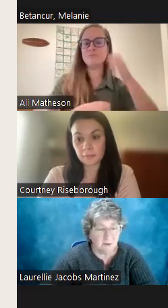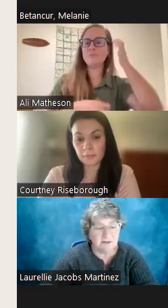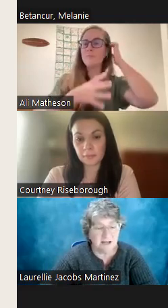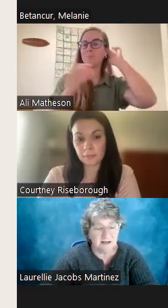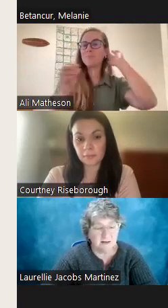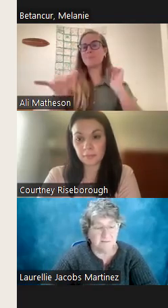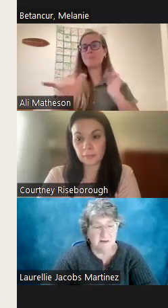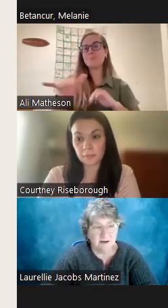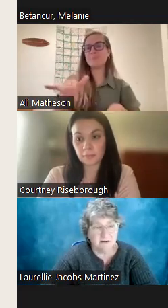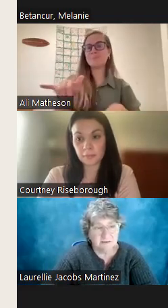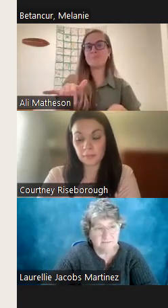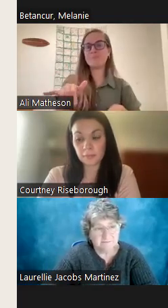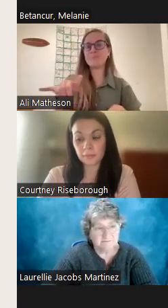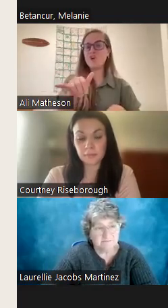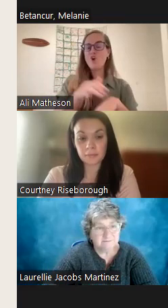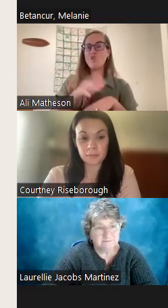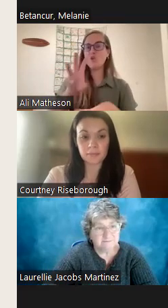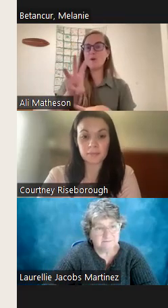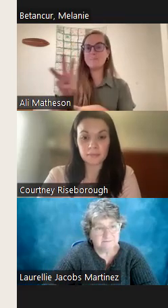business hours, and I can be emailed.